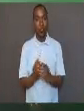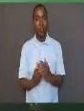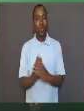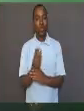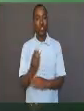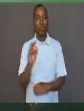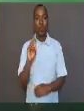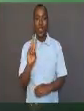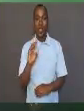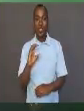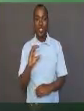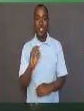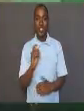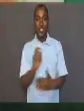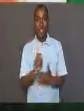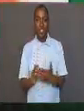sources of vitamin C.